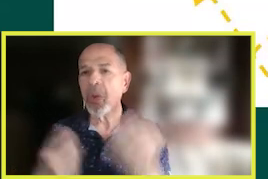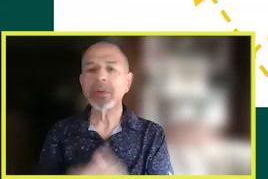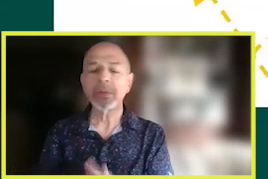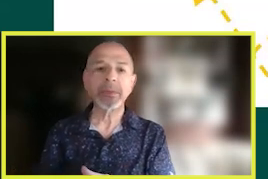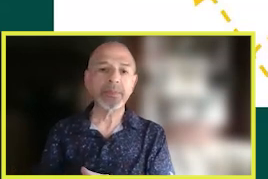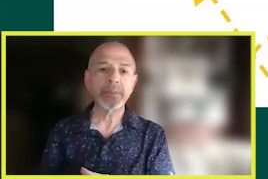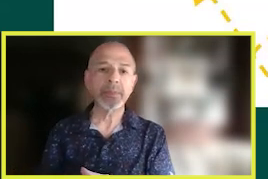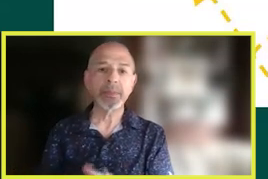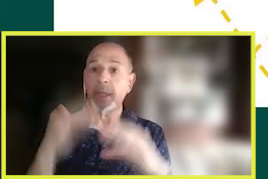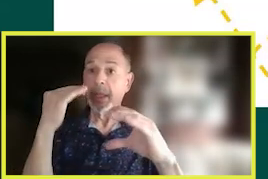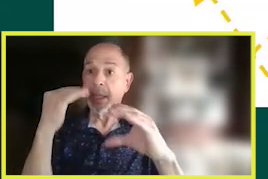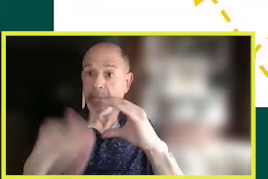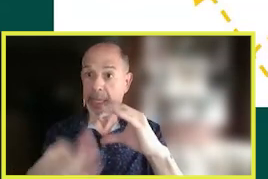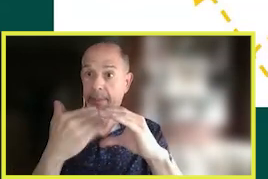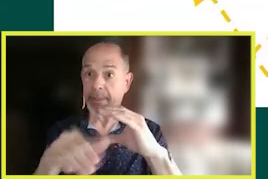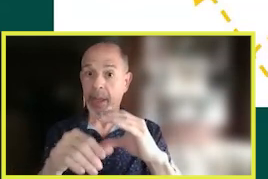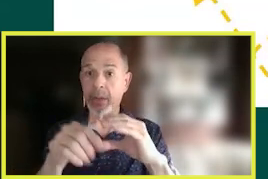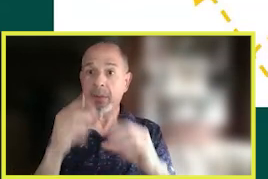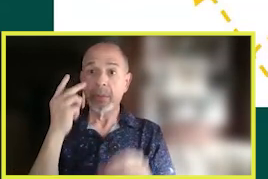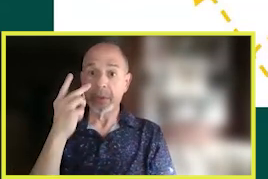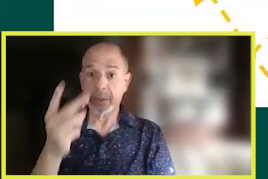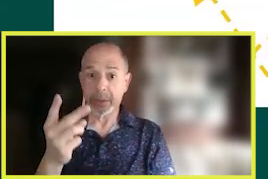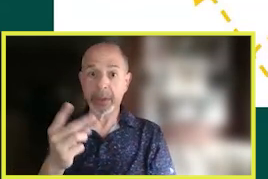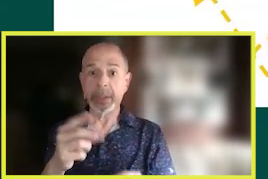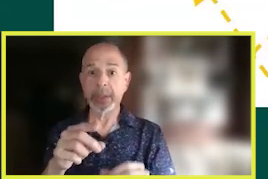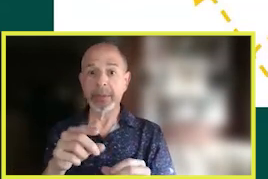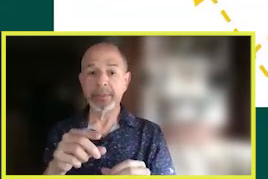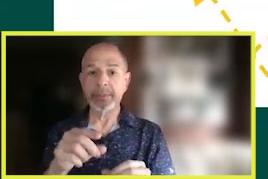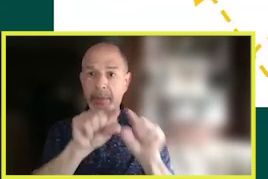email address of link with us,